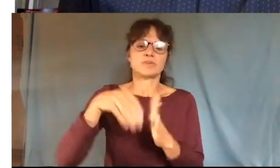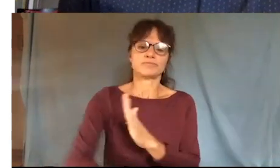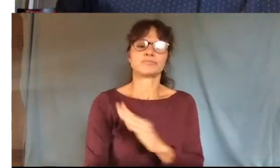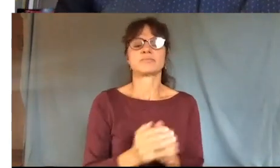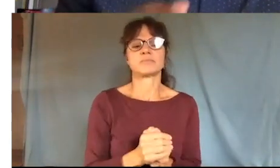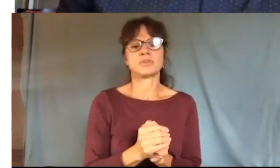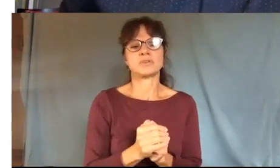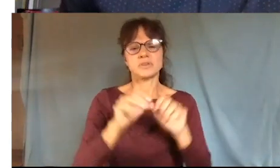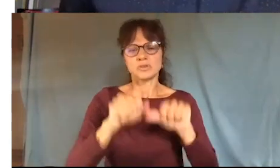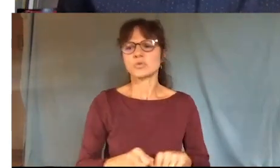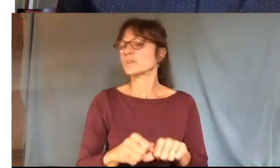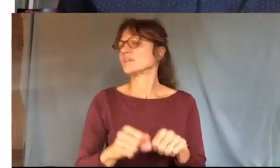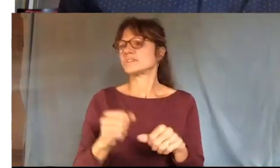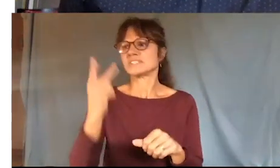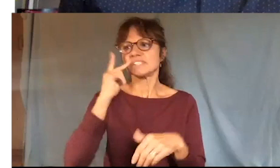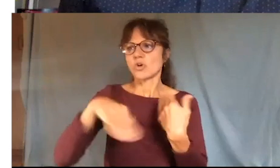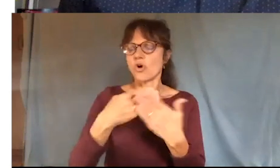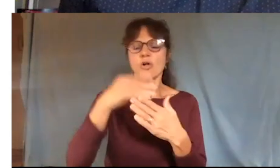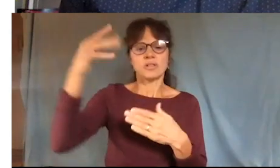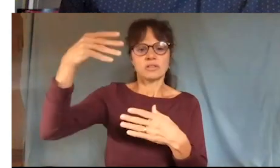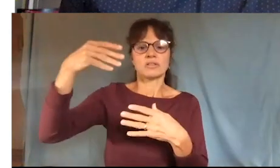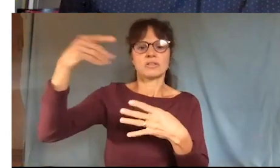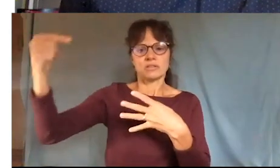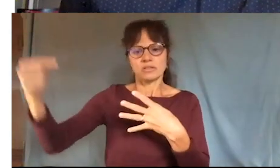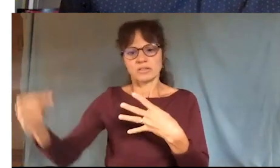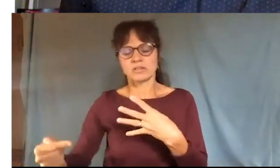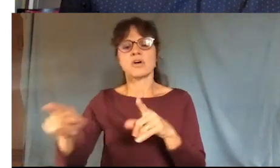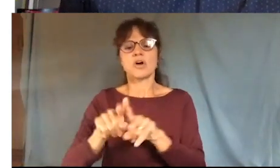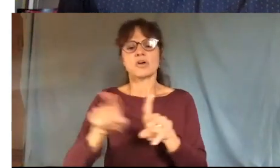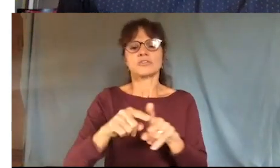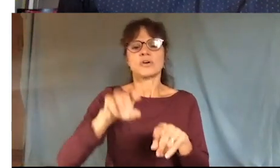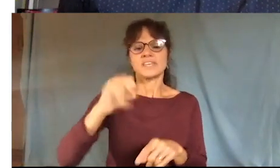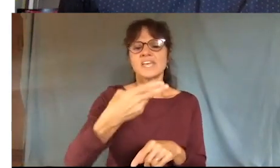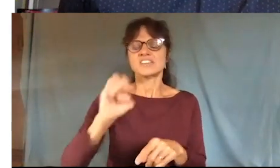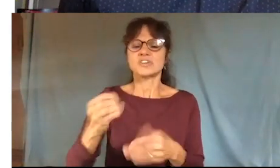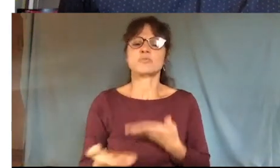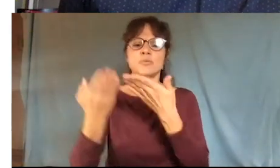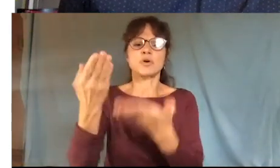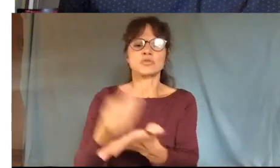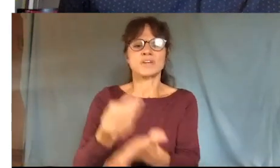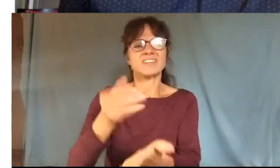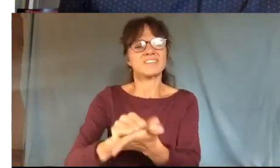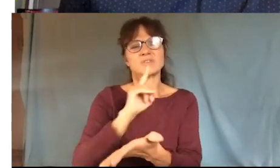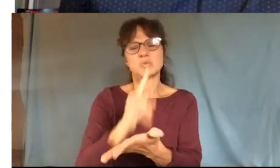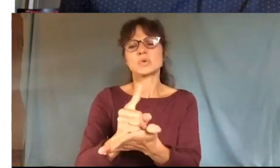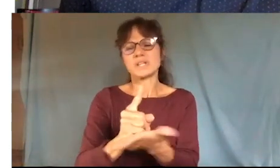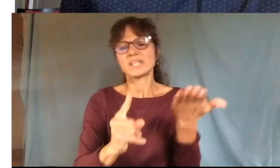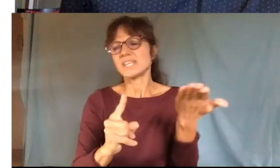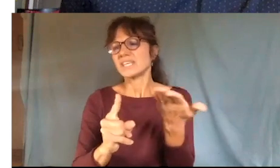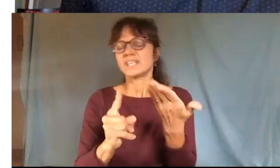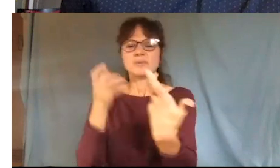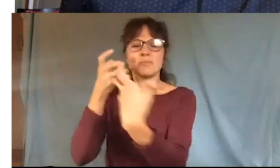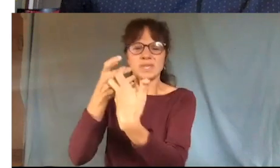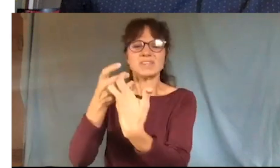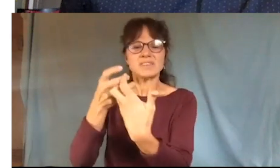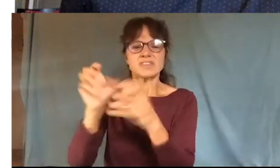And you could just keep hitting all of them. And we also need proposed funding for EHE that is really at scale for the crisis. Right now,